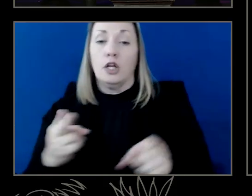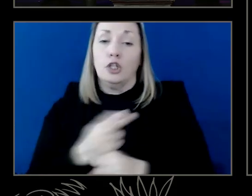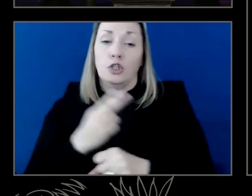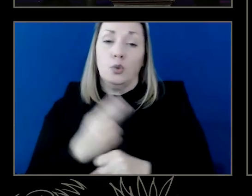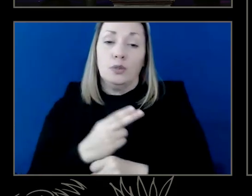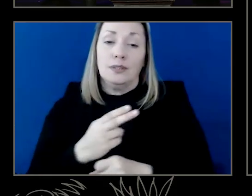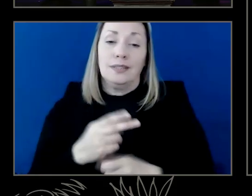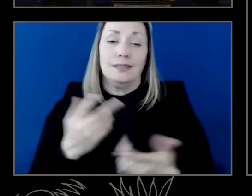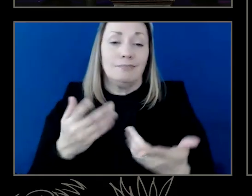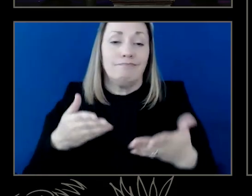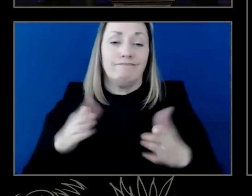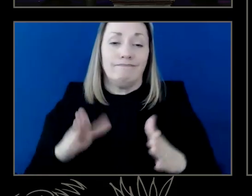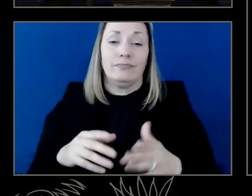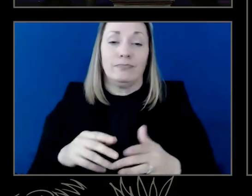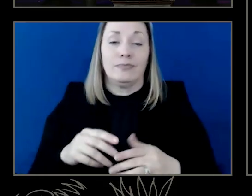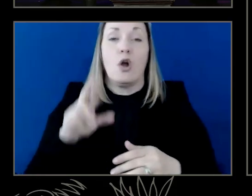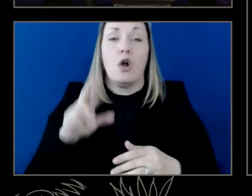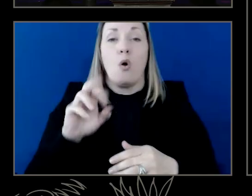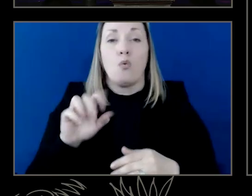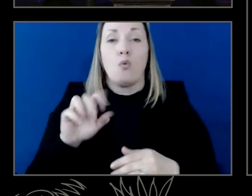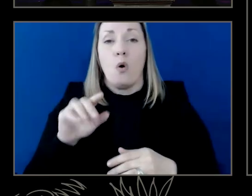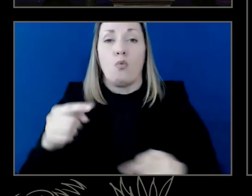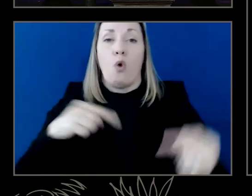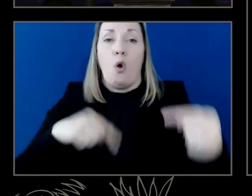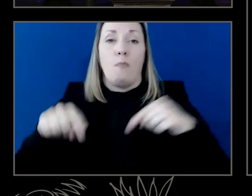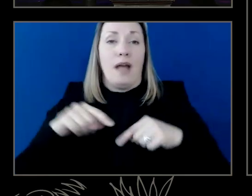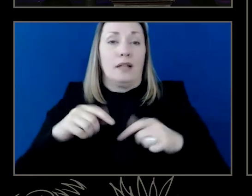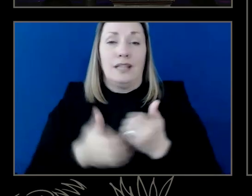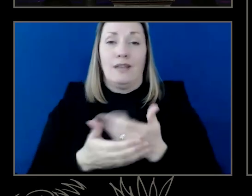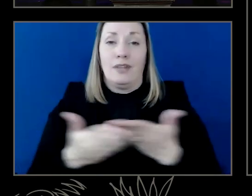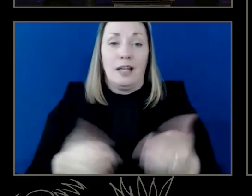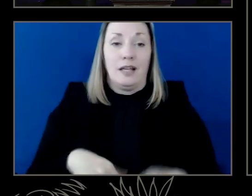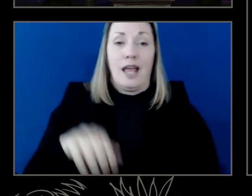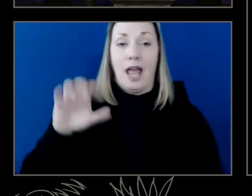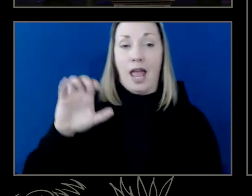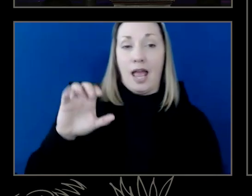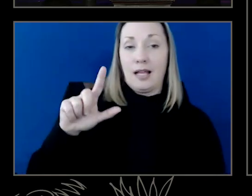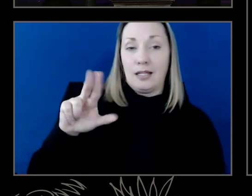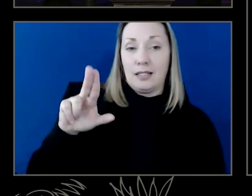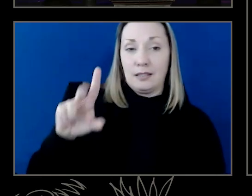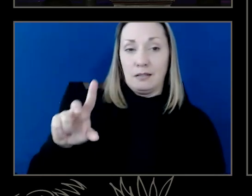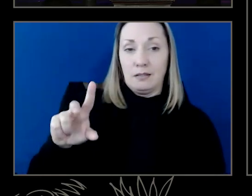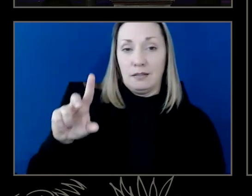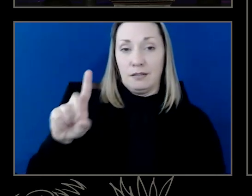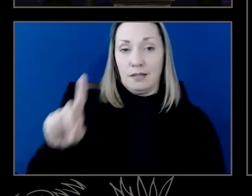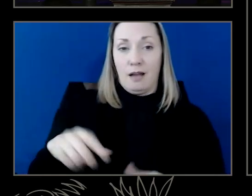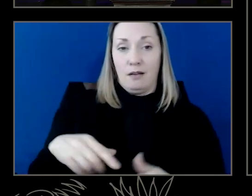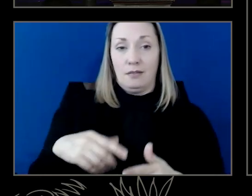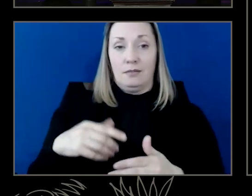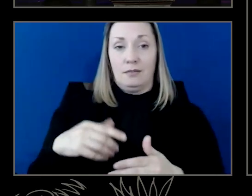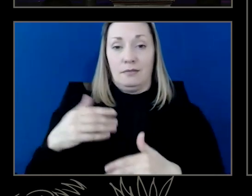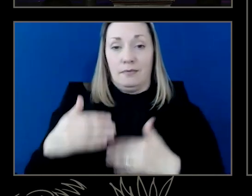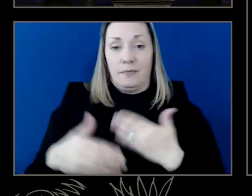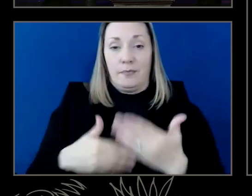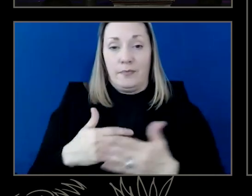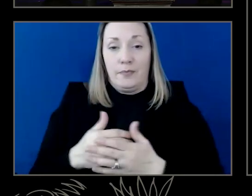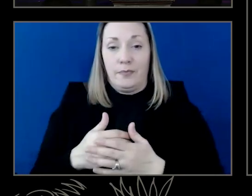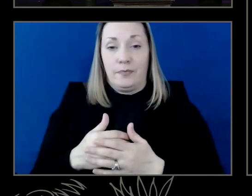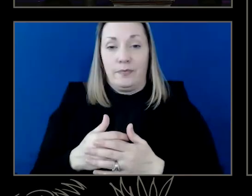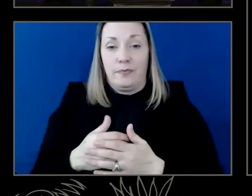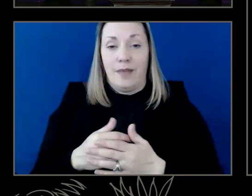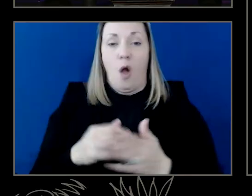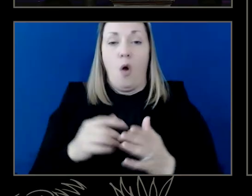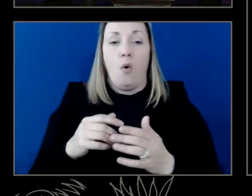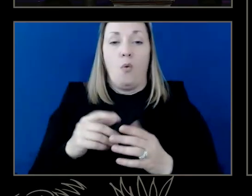updates because everything is versioned, and it's cloud agnostic. So if your stack ever grows beyond your current cloud